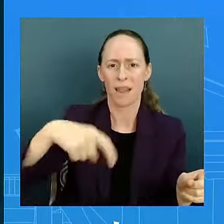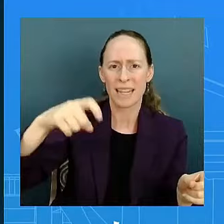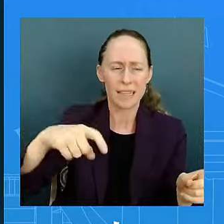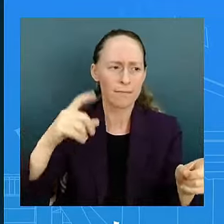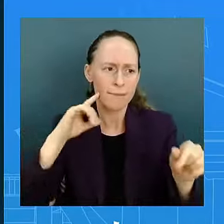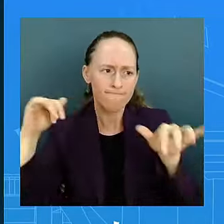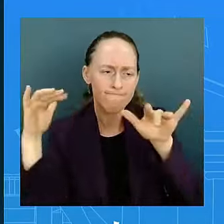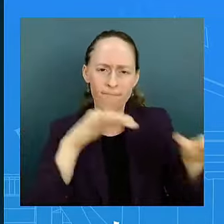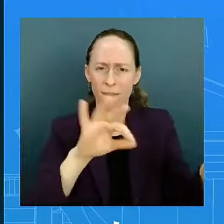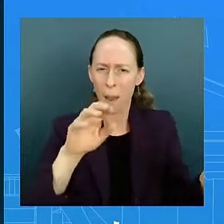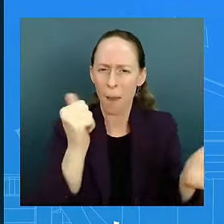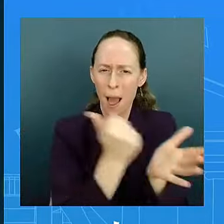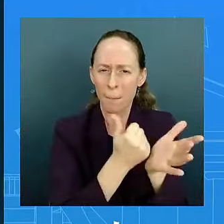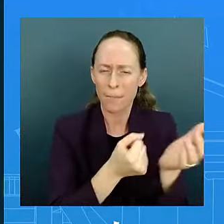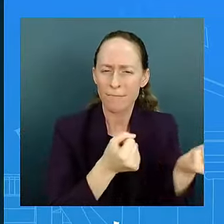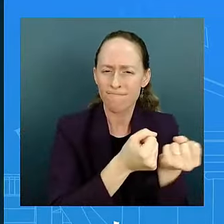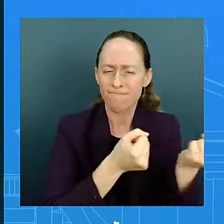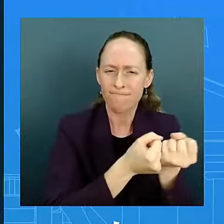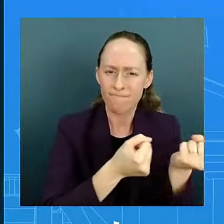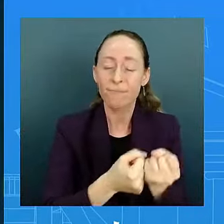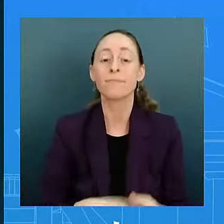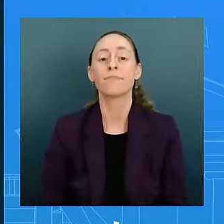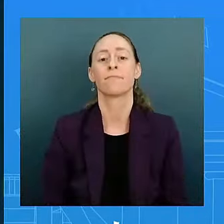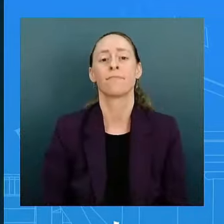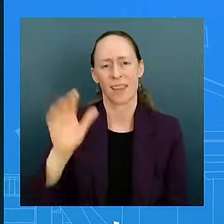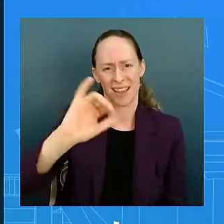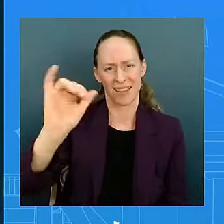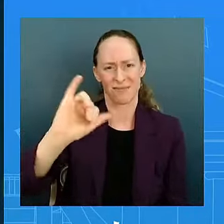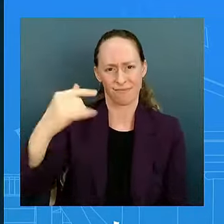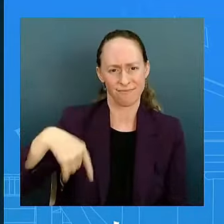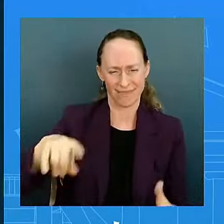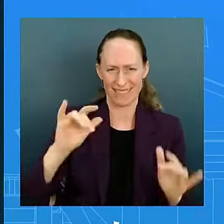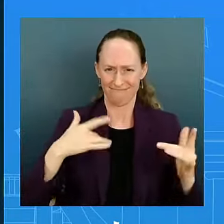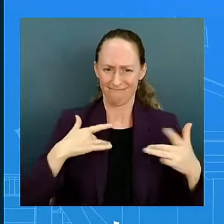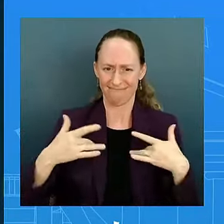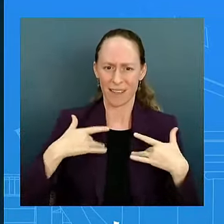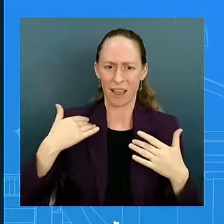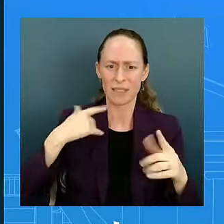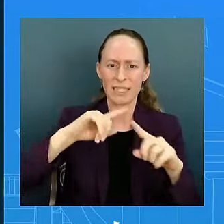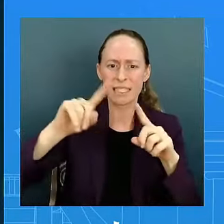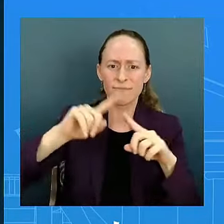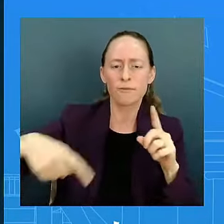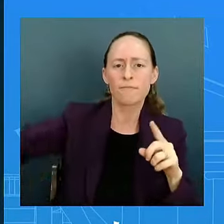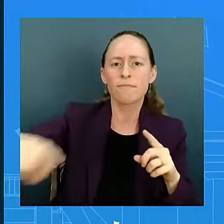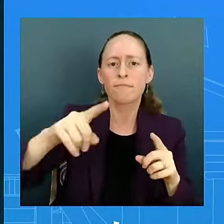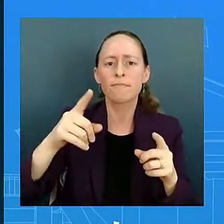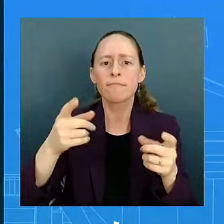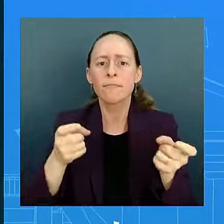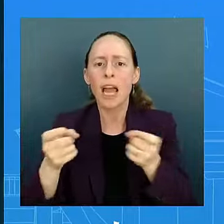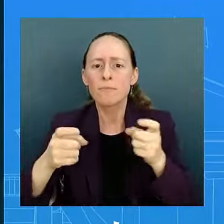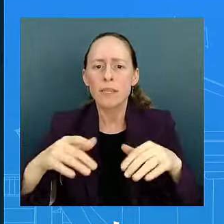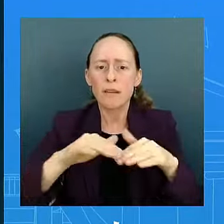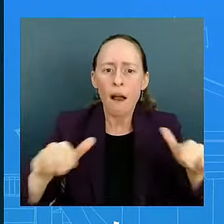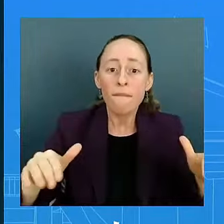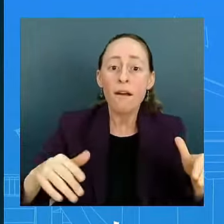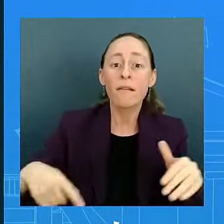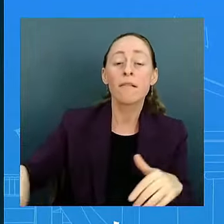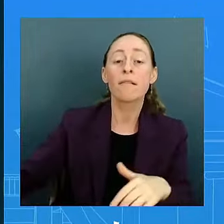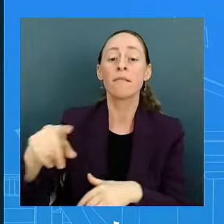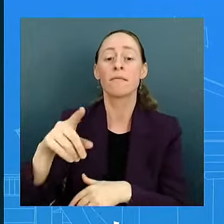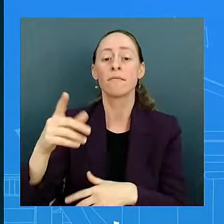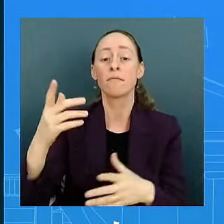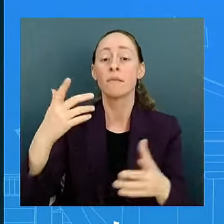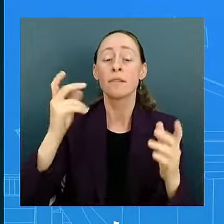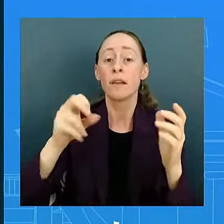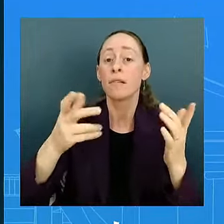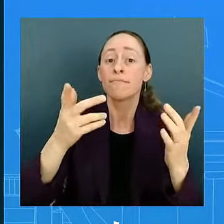management assistance teams, urban search and rescue teams, as well as water and meals. Additionally, personnel